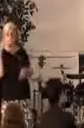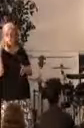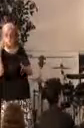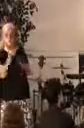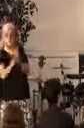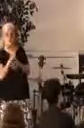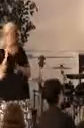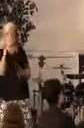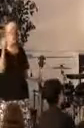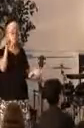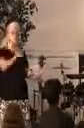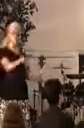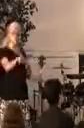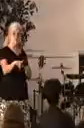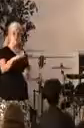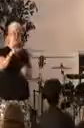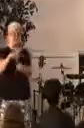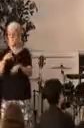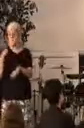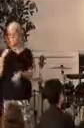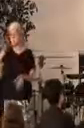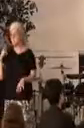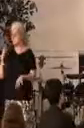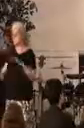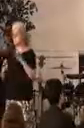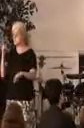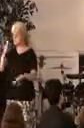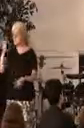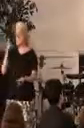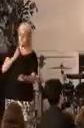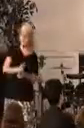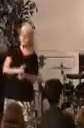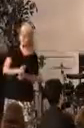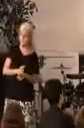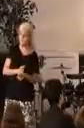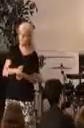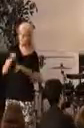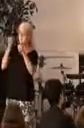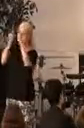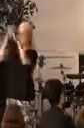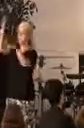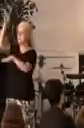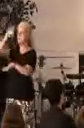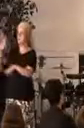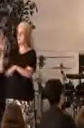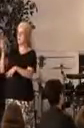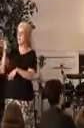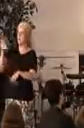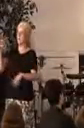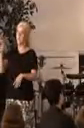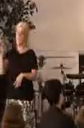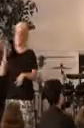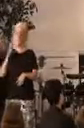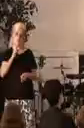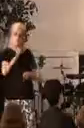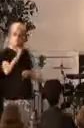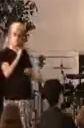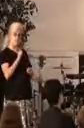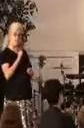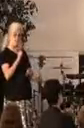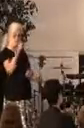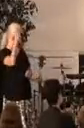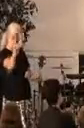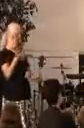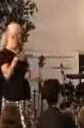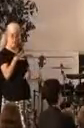you. Peter said, you judge whether it be right to obey man or to obey God. But as for me, I cannot but speak